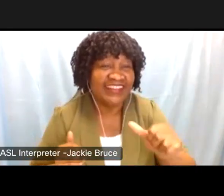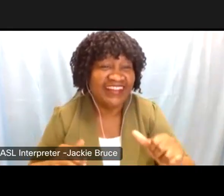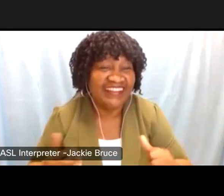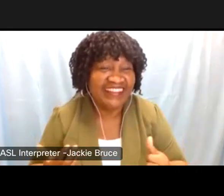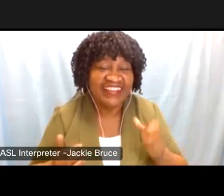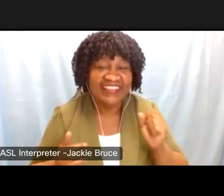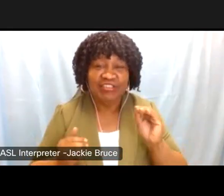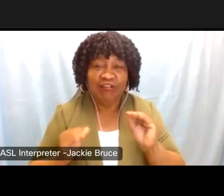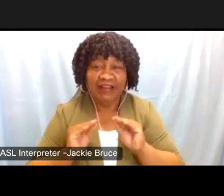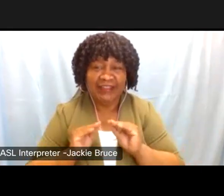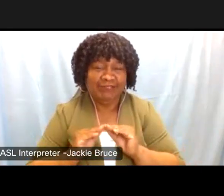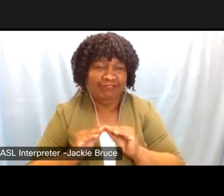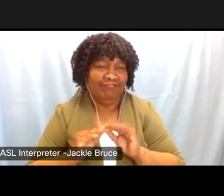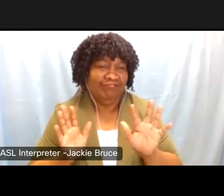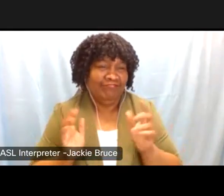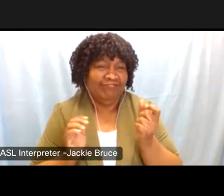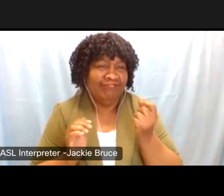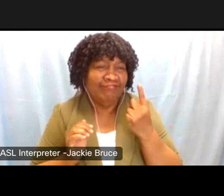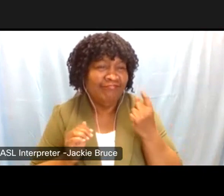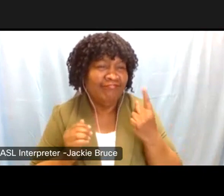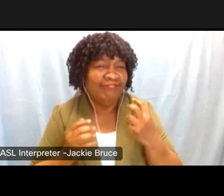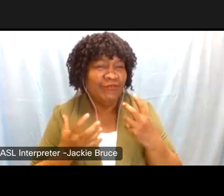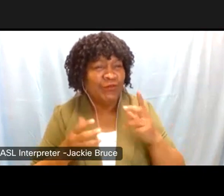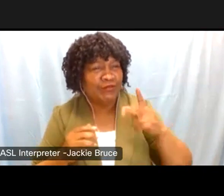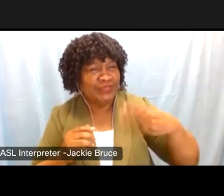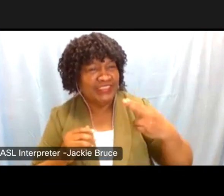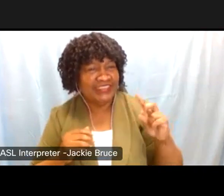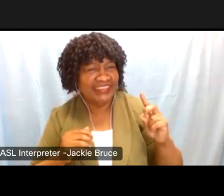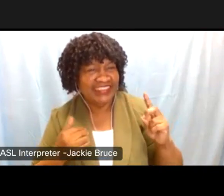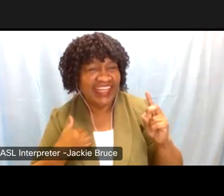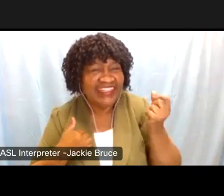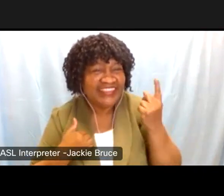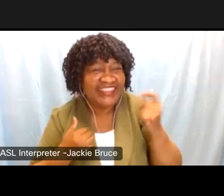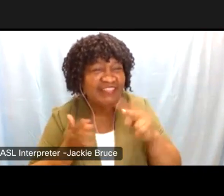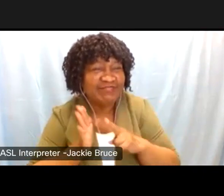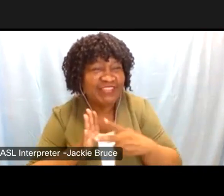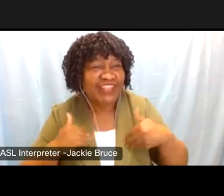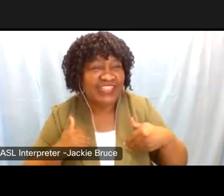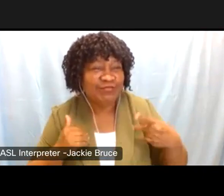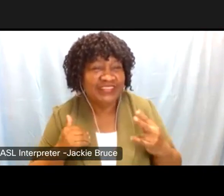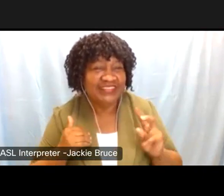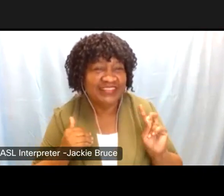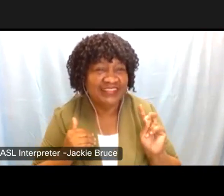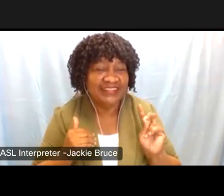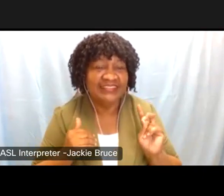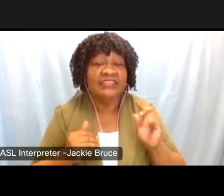understand the weight and the value that a PhD held. When I was approached by a dear